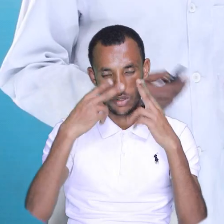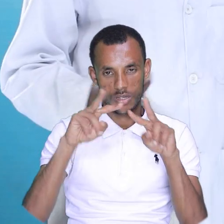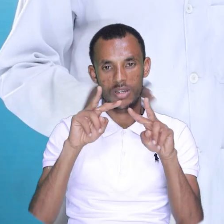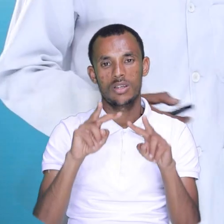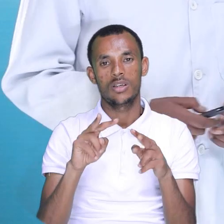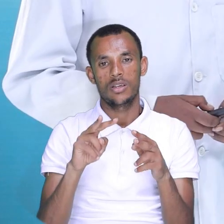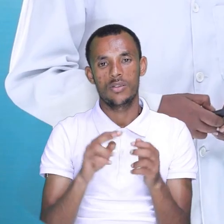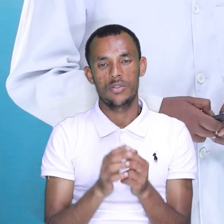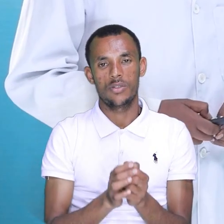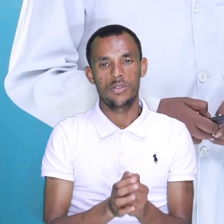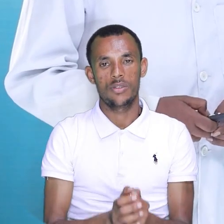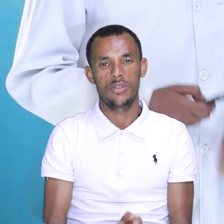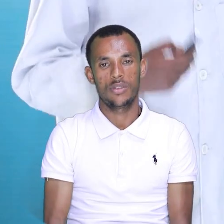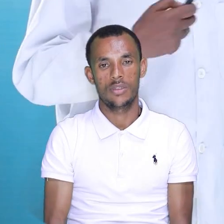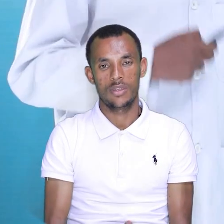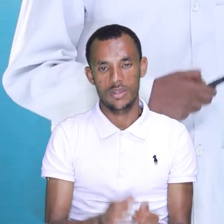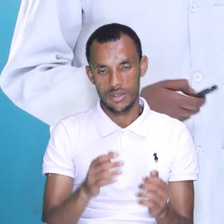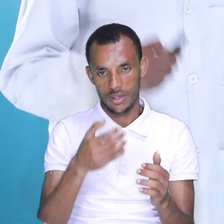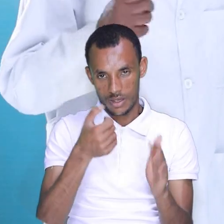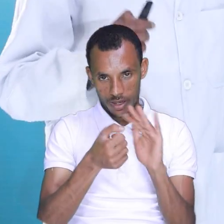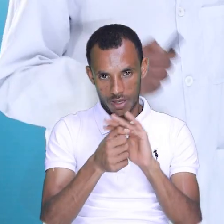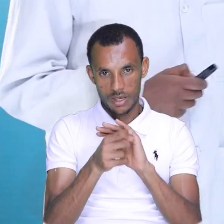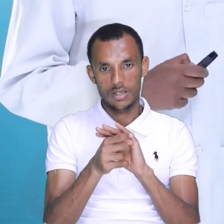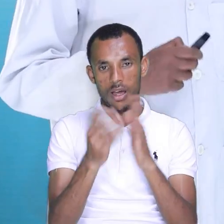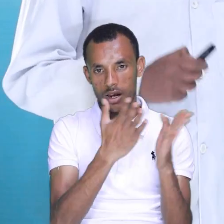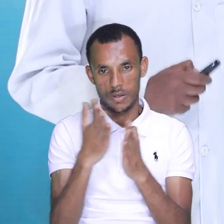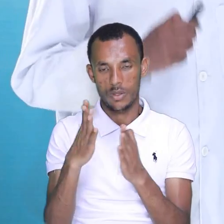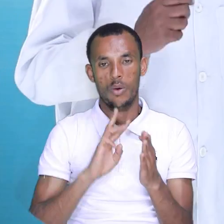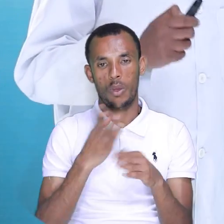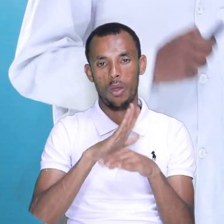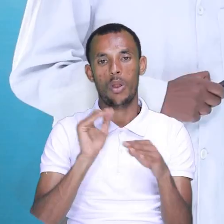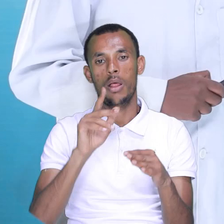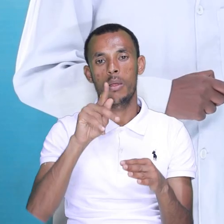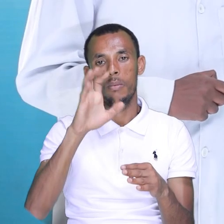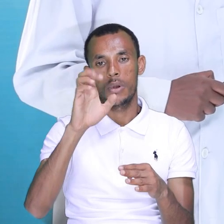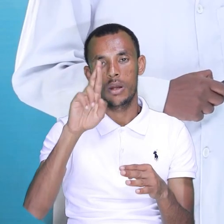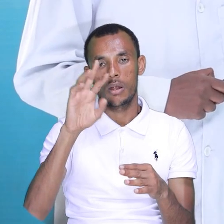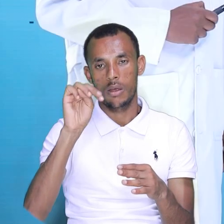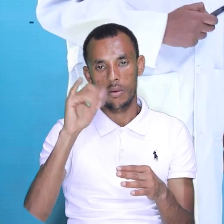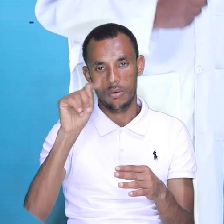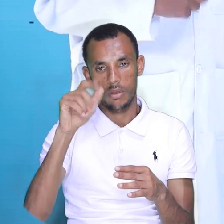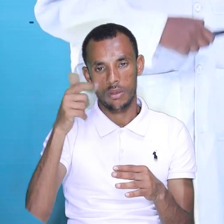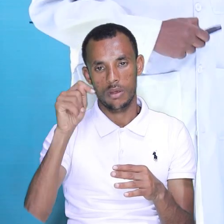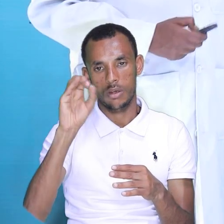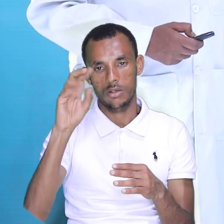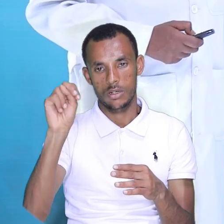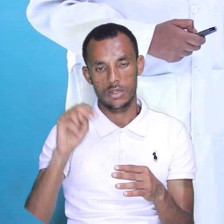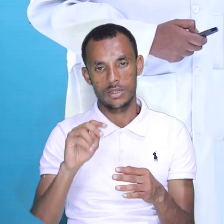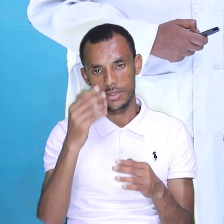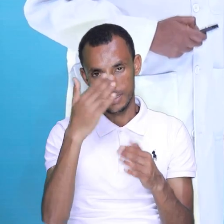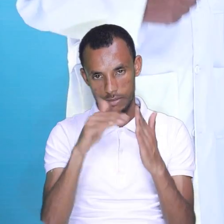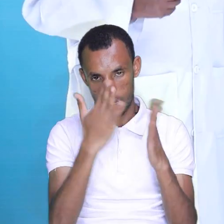order into consideration. Such kind of arrangements, we call that permutations. Some